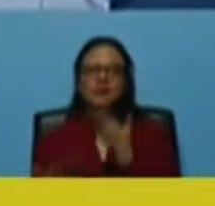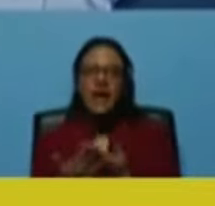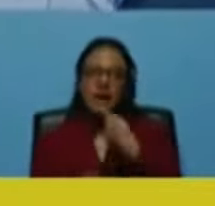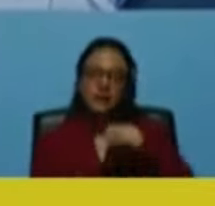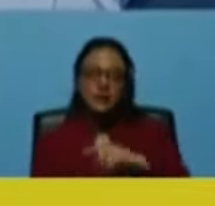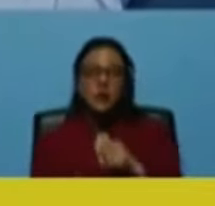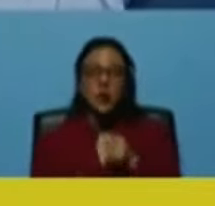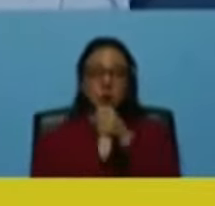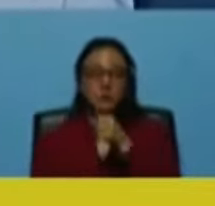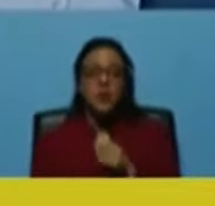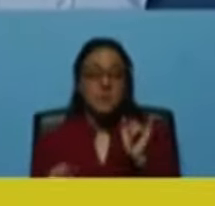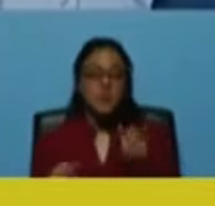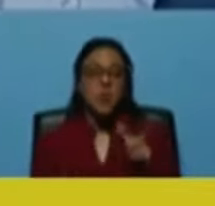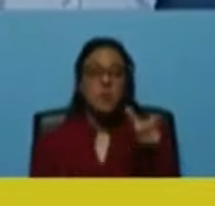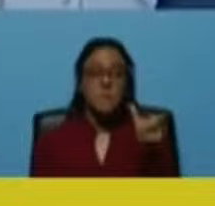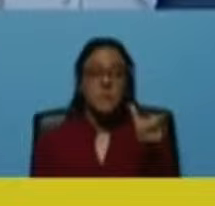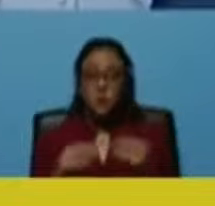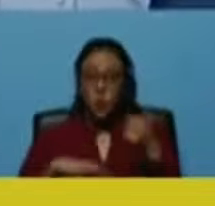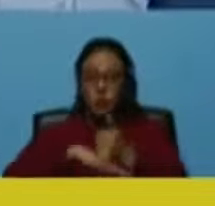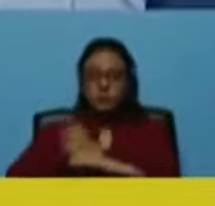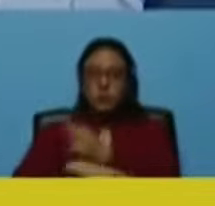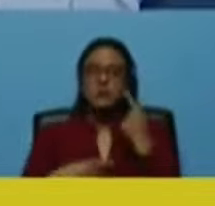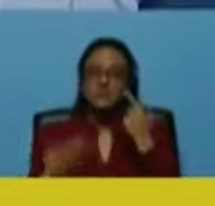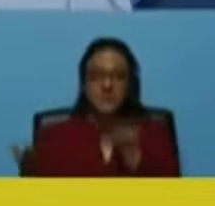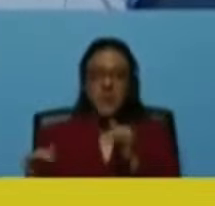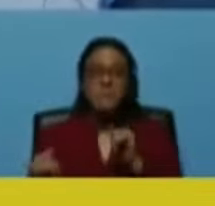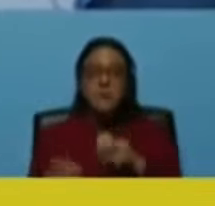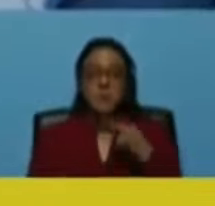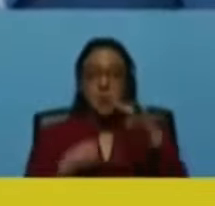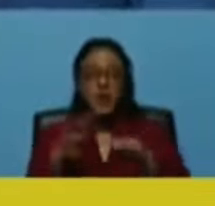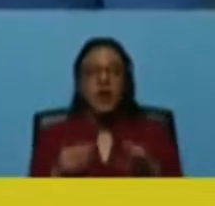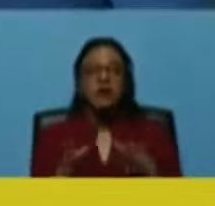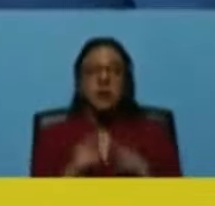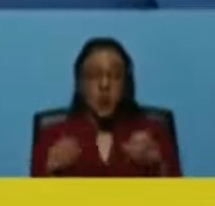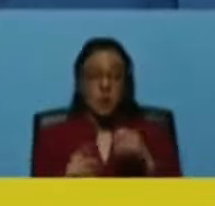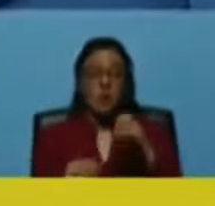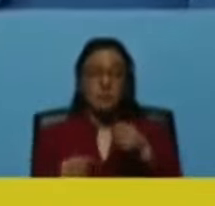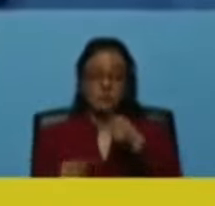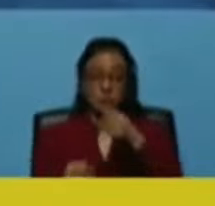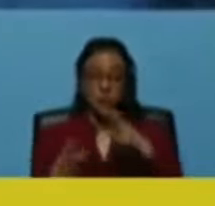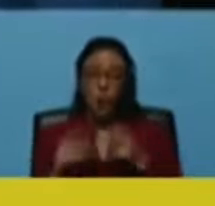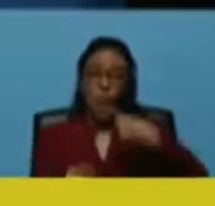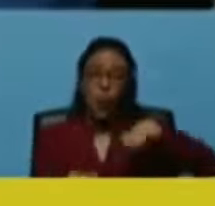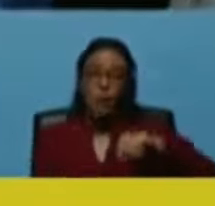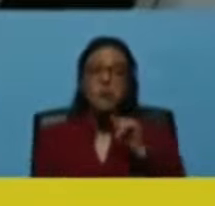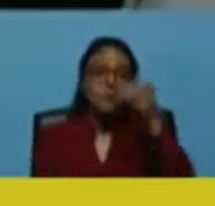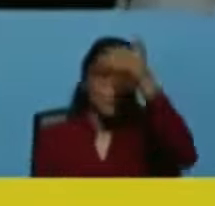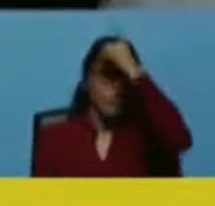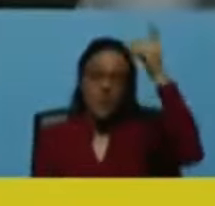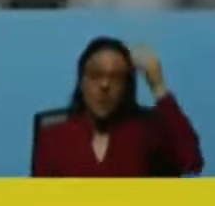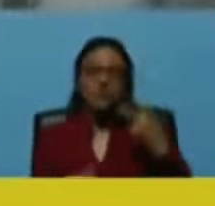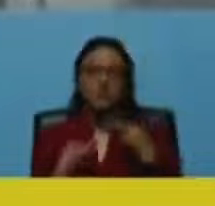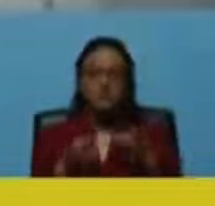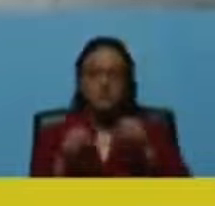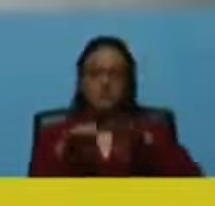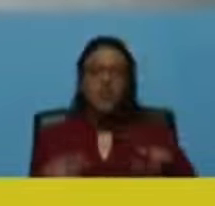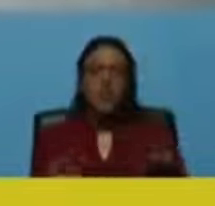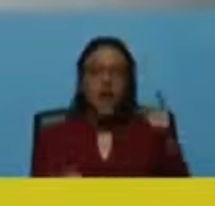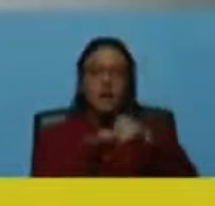Thank you very much to the United Socialist Party of Venezuela and